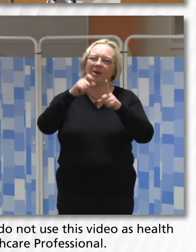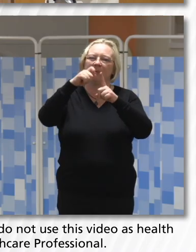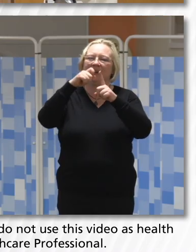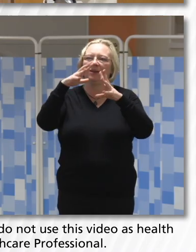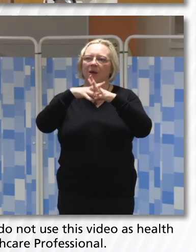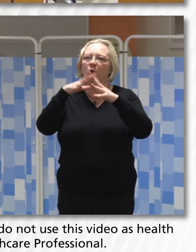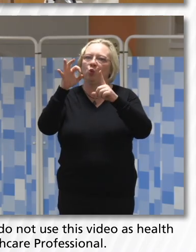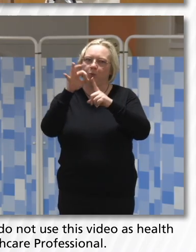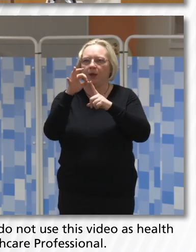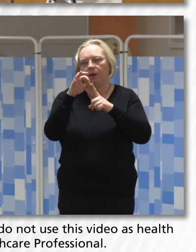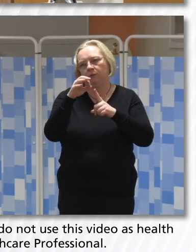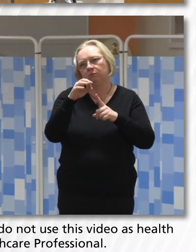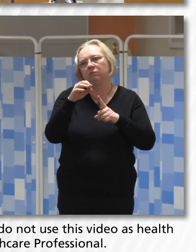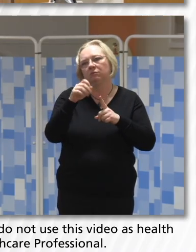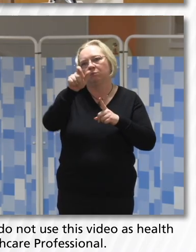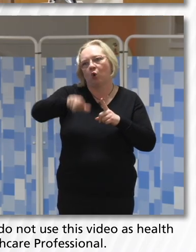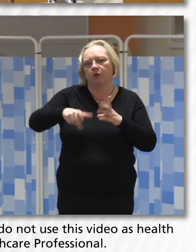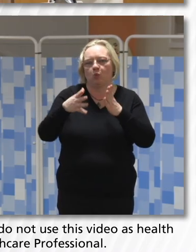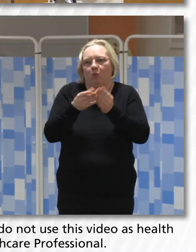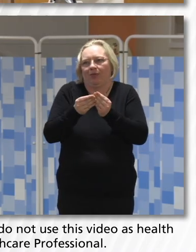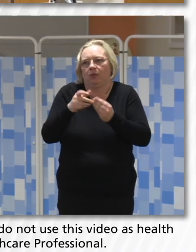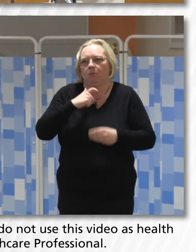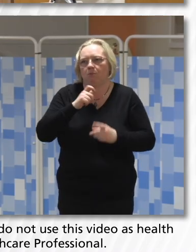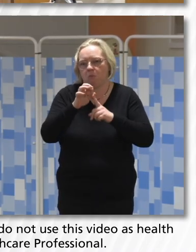is at the heart of that, and all the peripheral